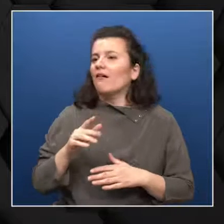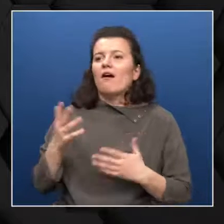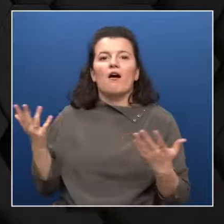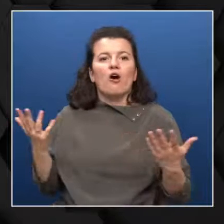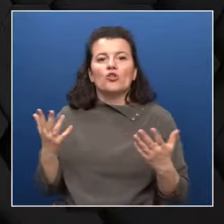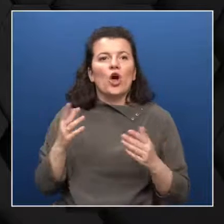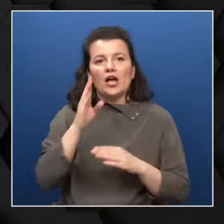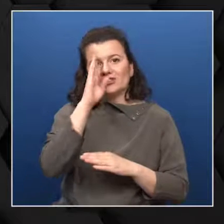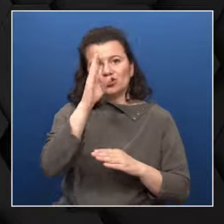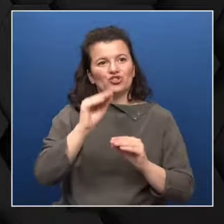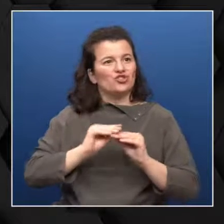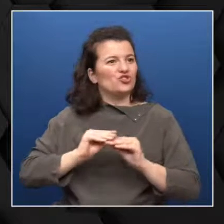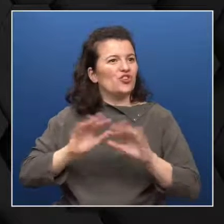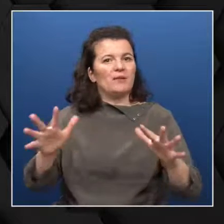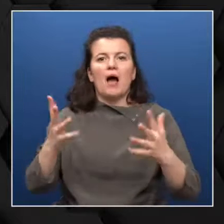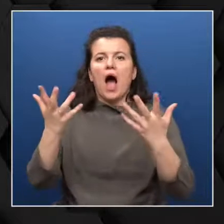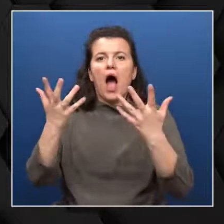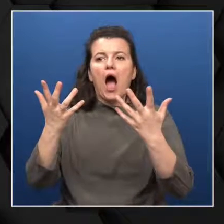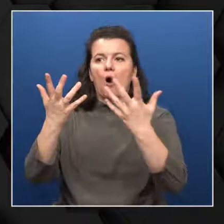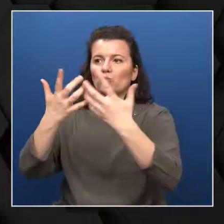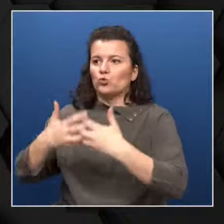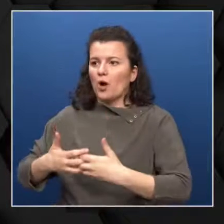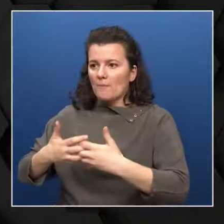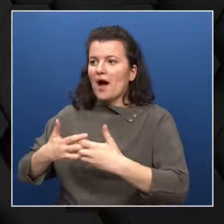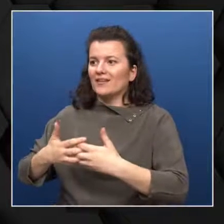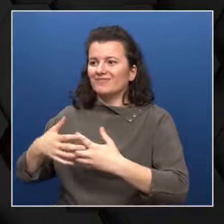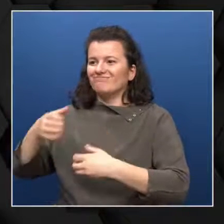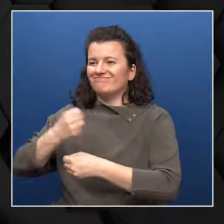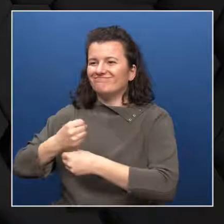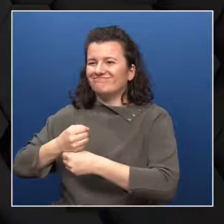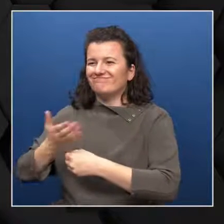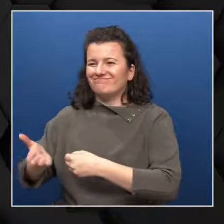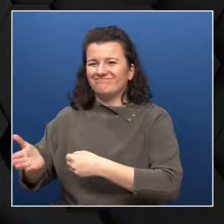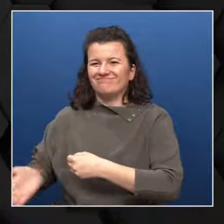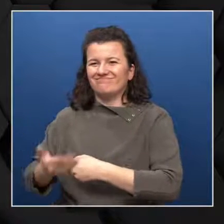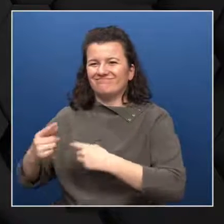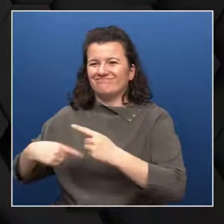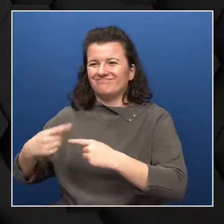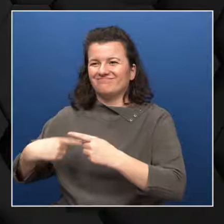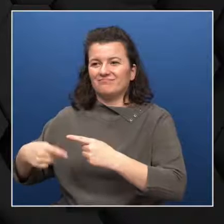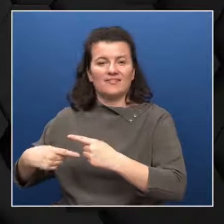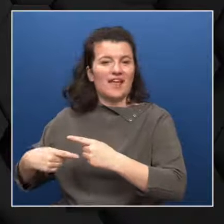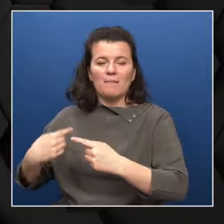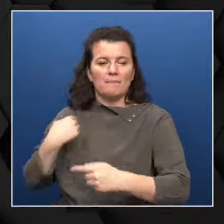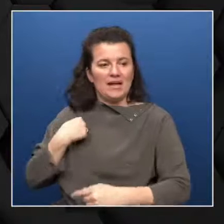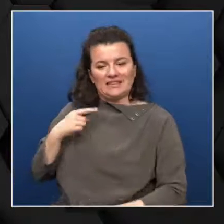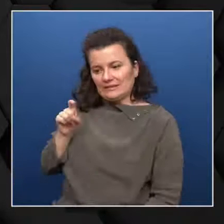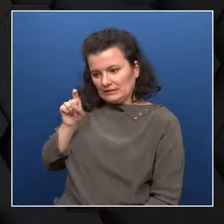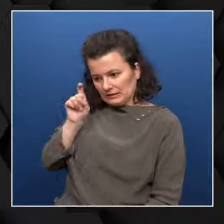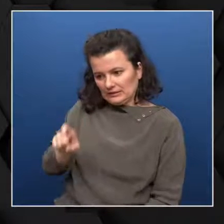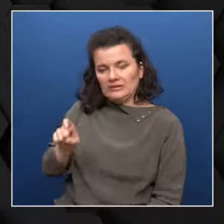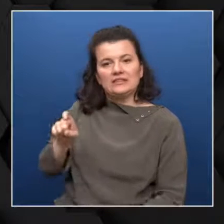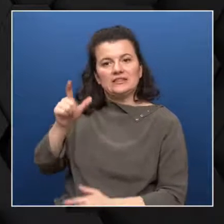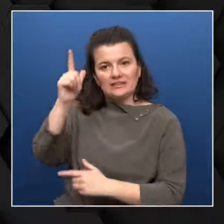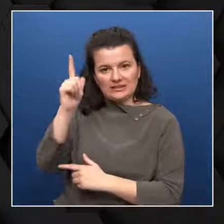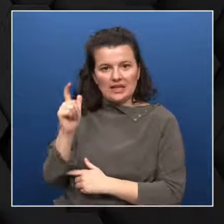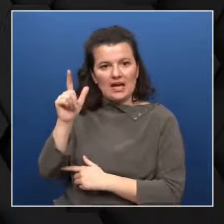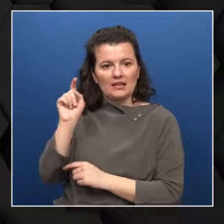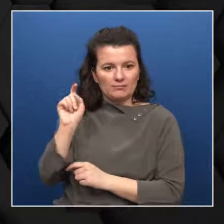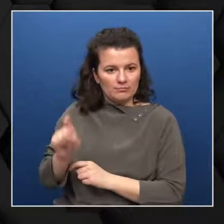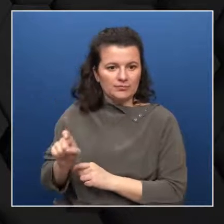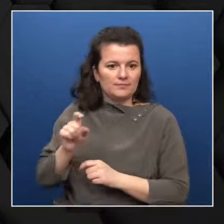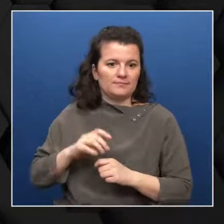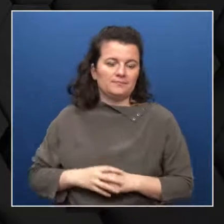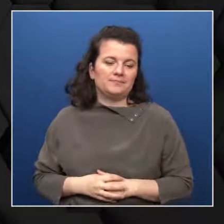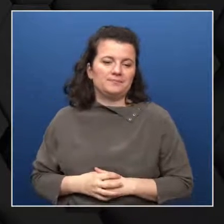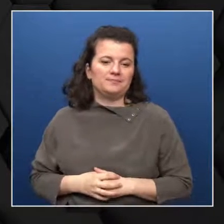streaming and it magically starts working. No, you have to start it before. We have all the rights, and we